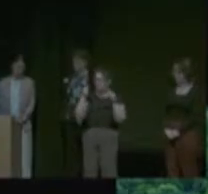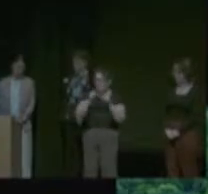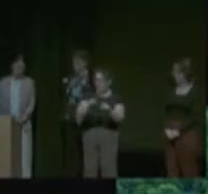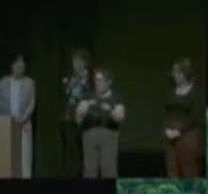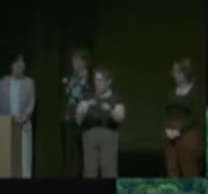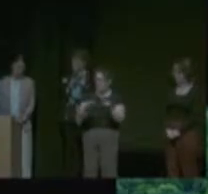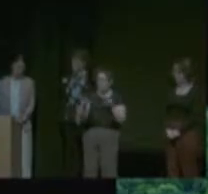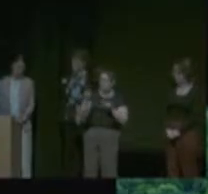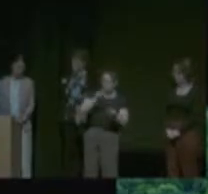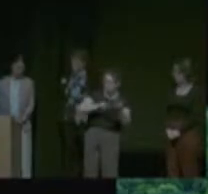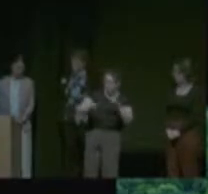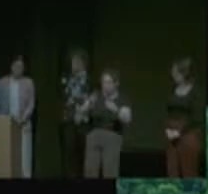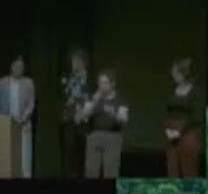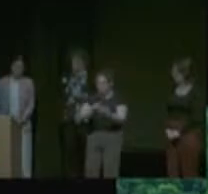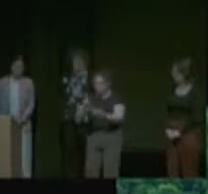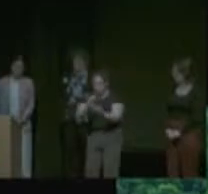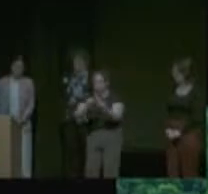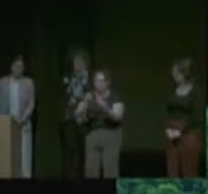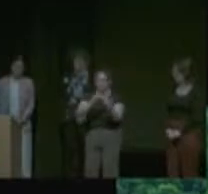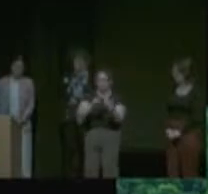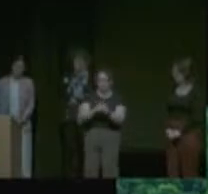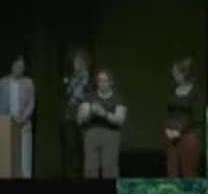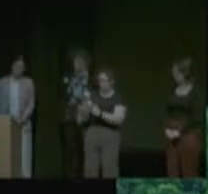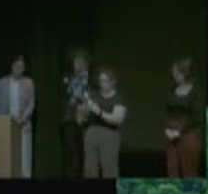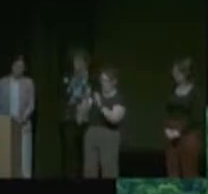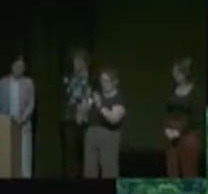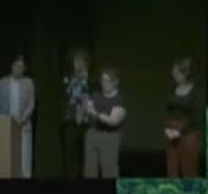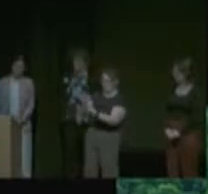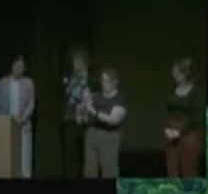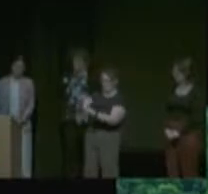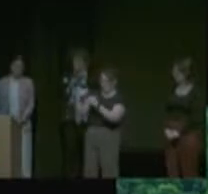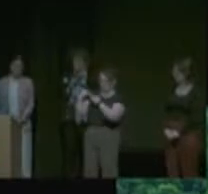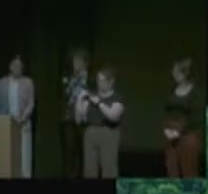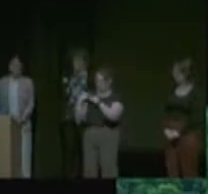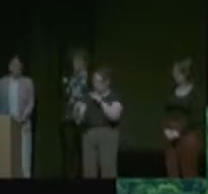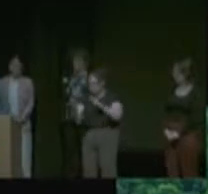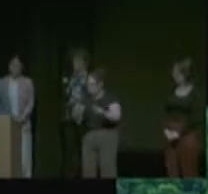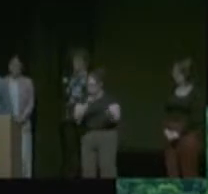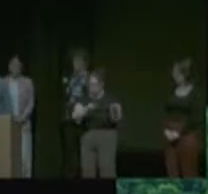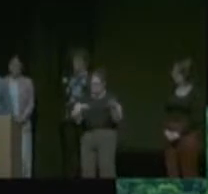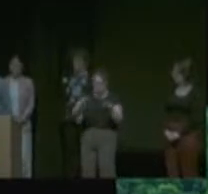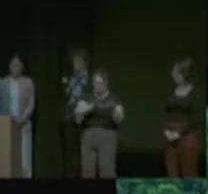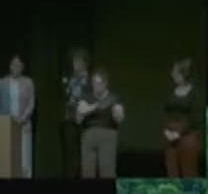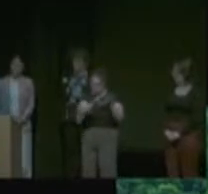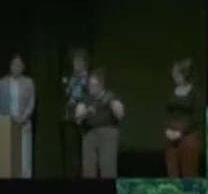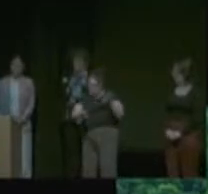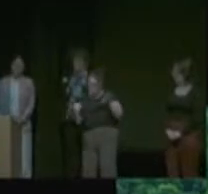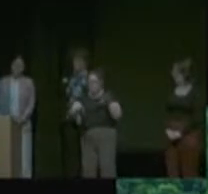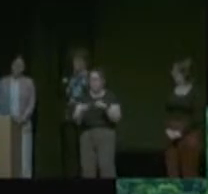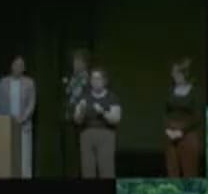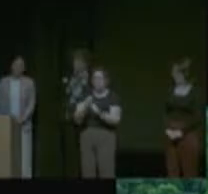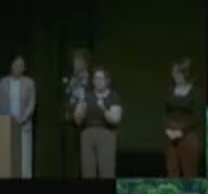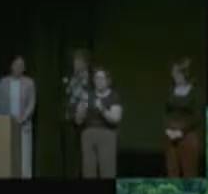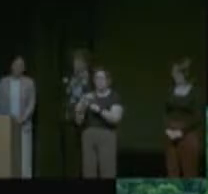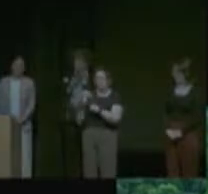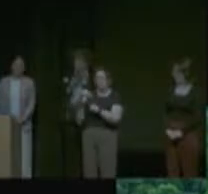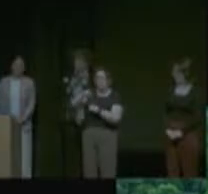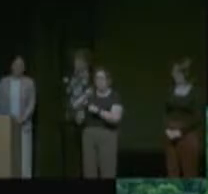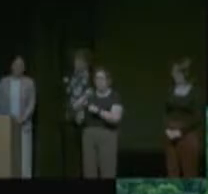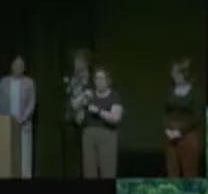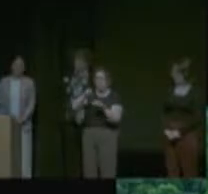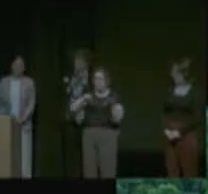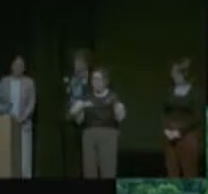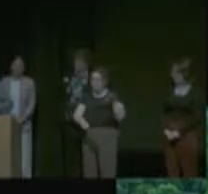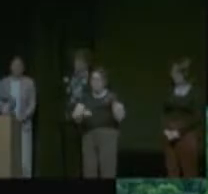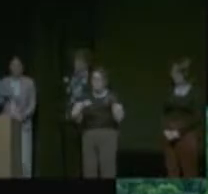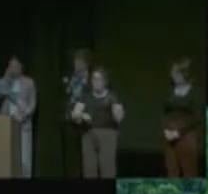Visual inspections, we're basically dedicating one person to watch that pipeline. All of our pumps, both on the